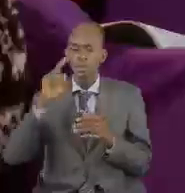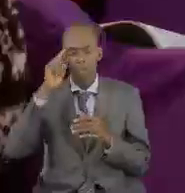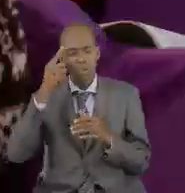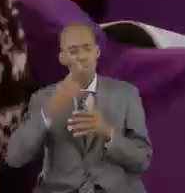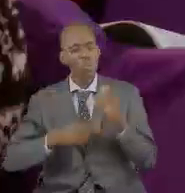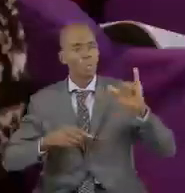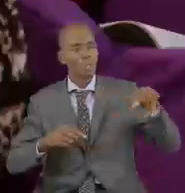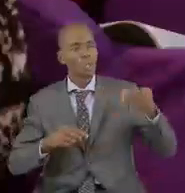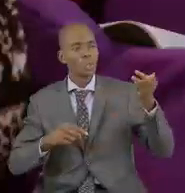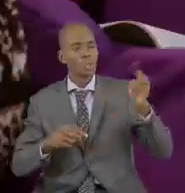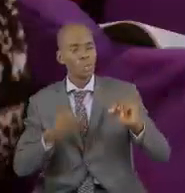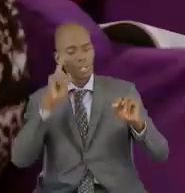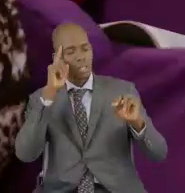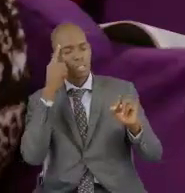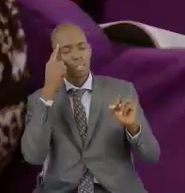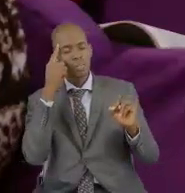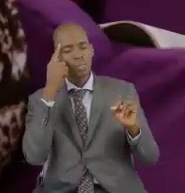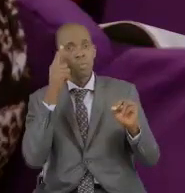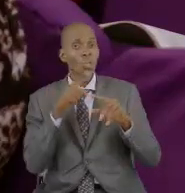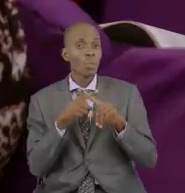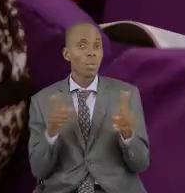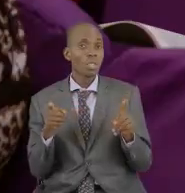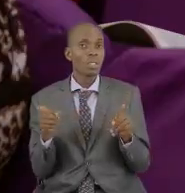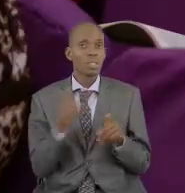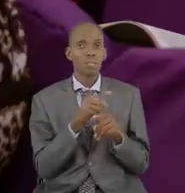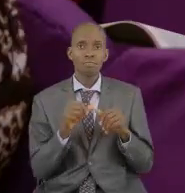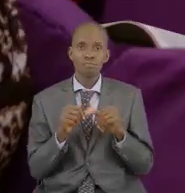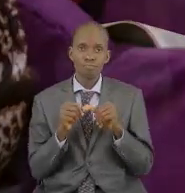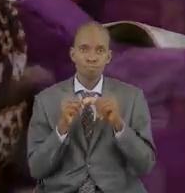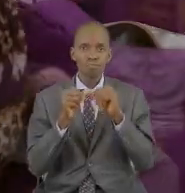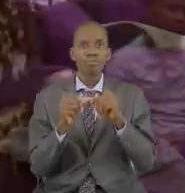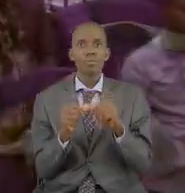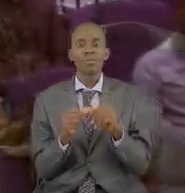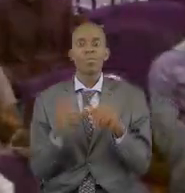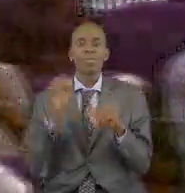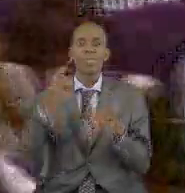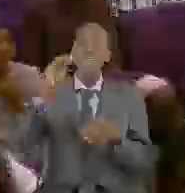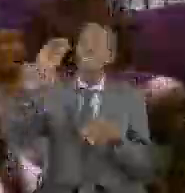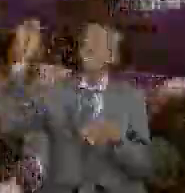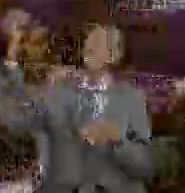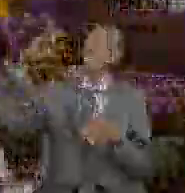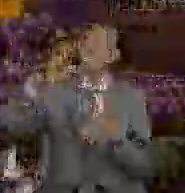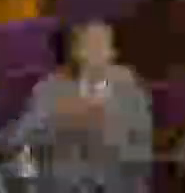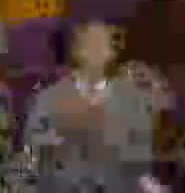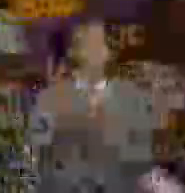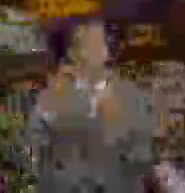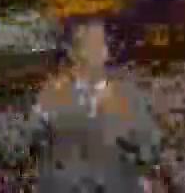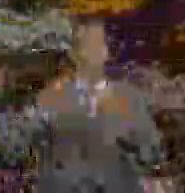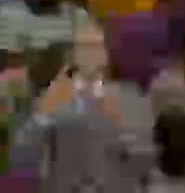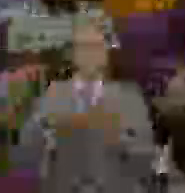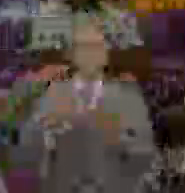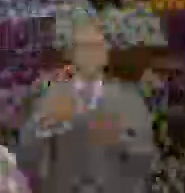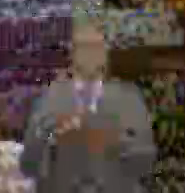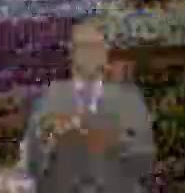said, they perceived the grace that was given unto me. They gave